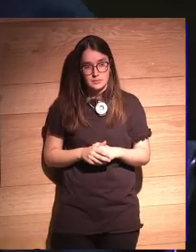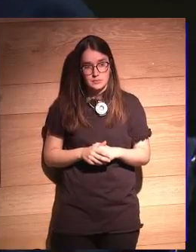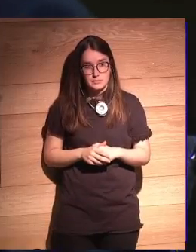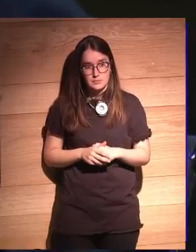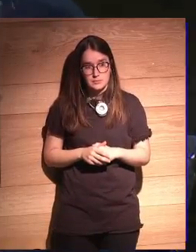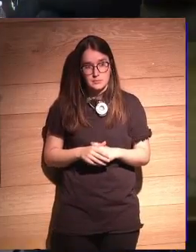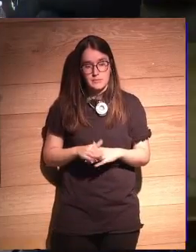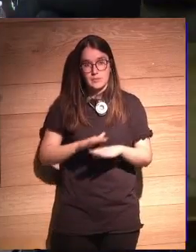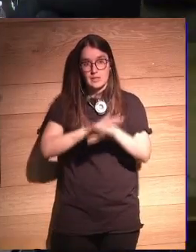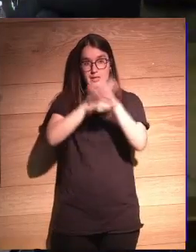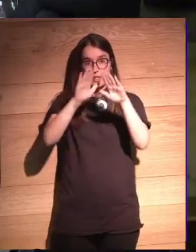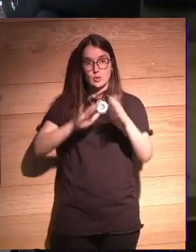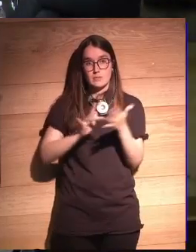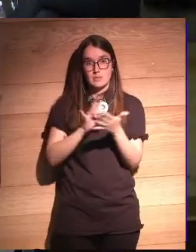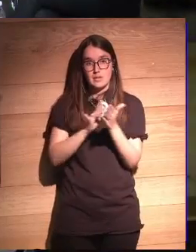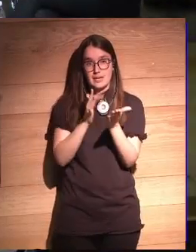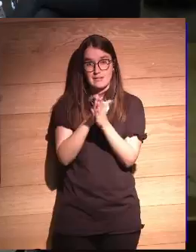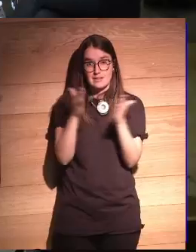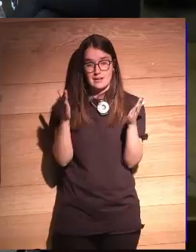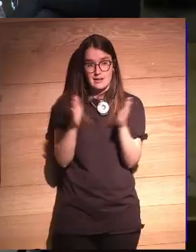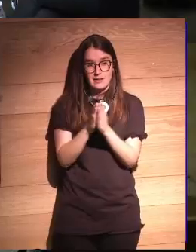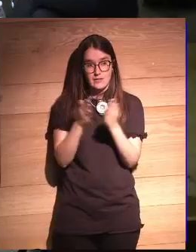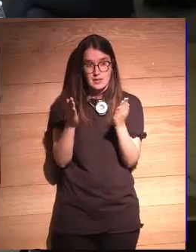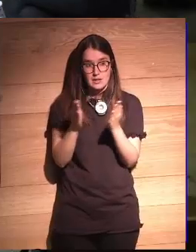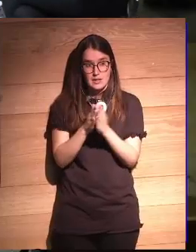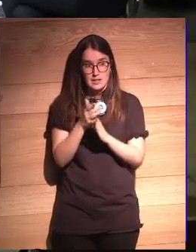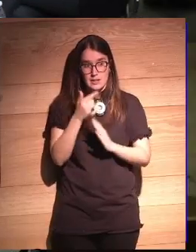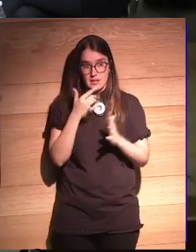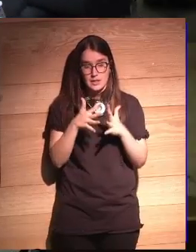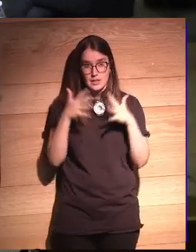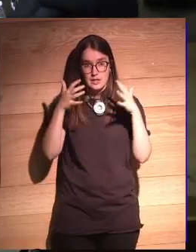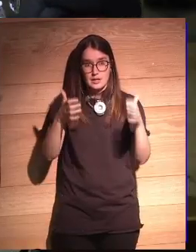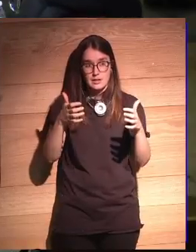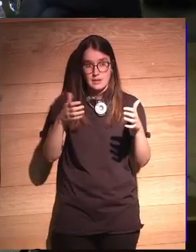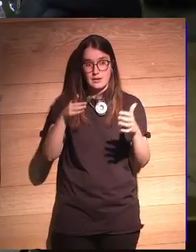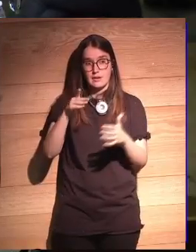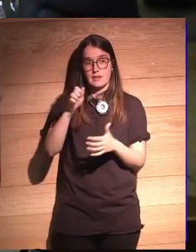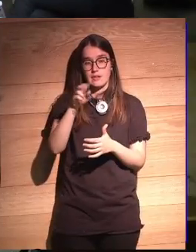still there. In the last pages of your book,